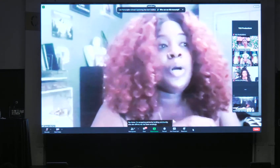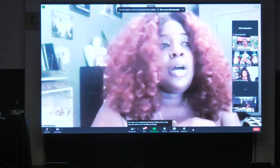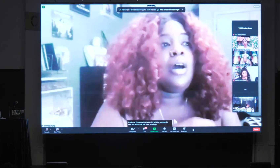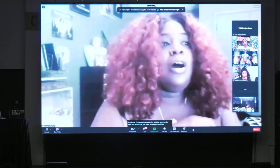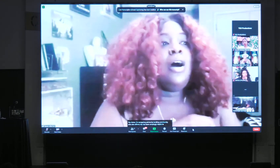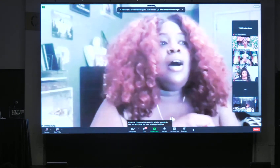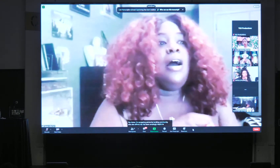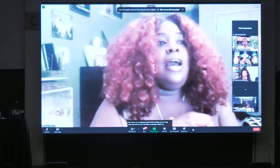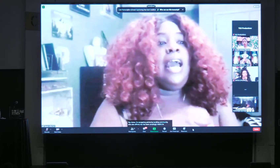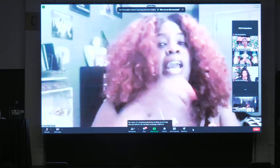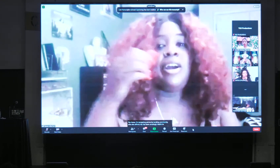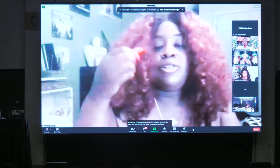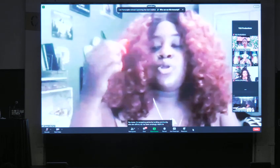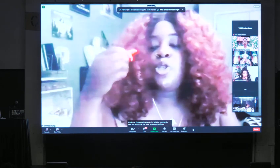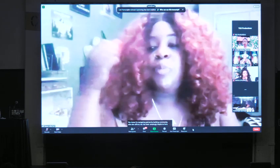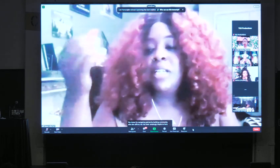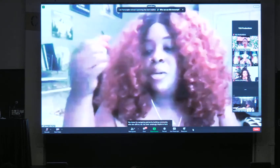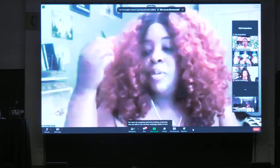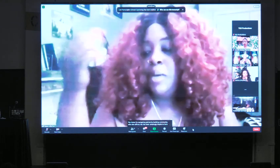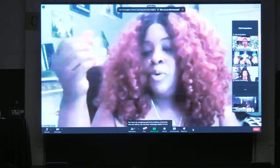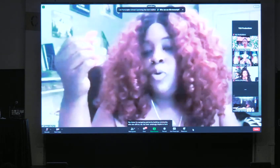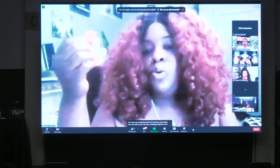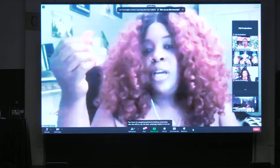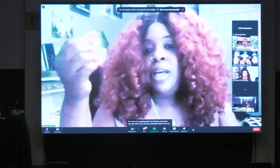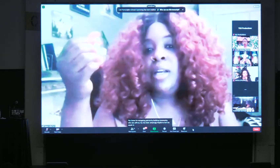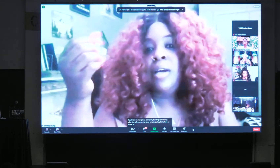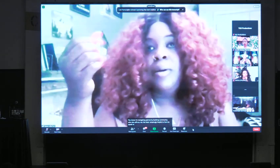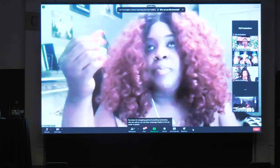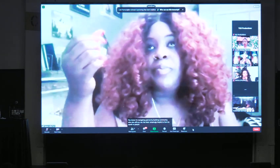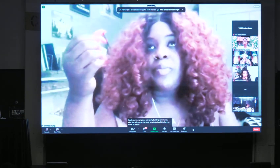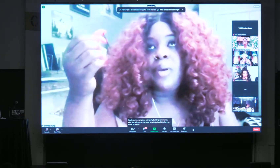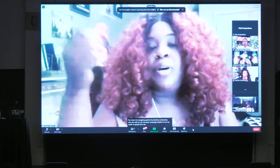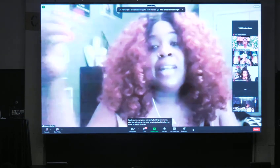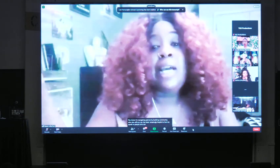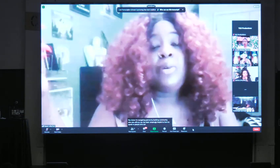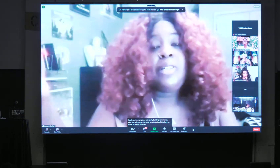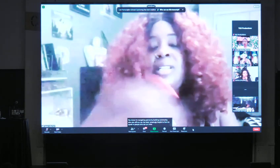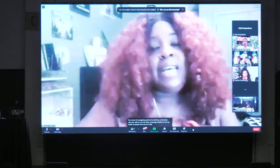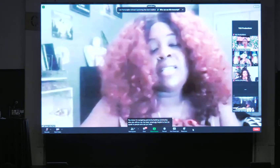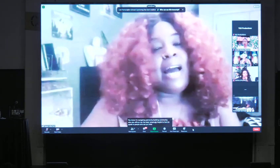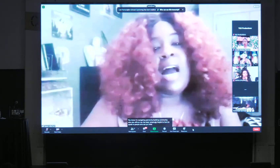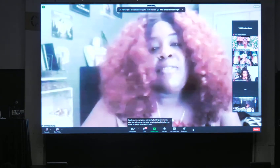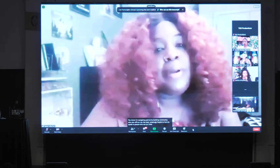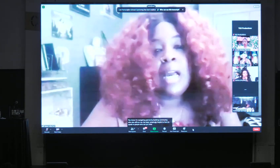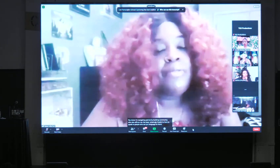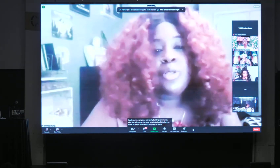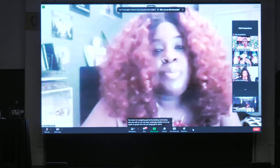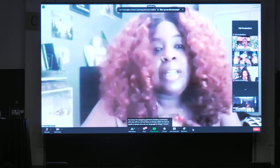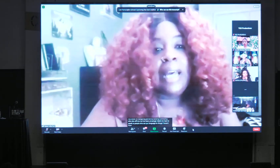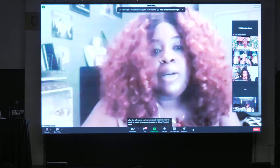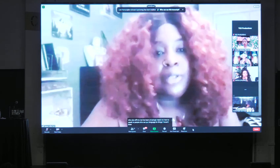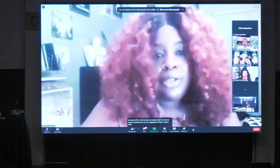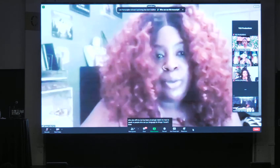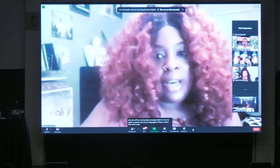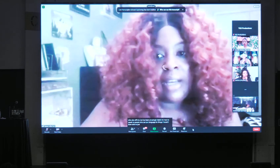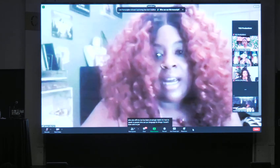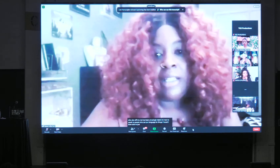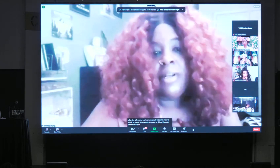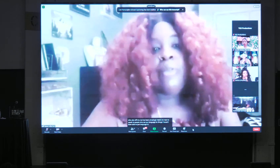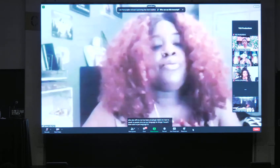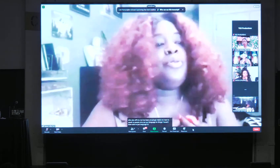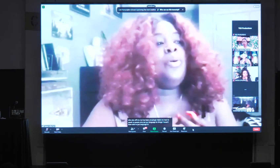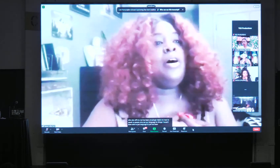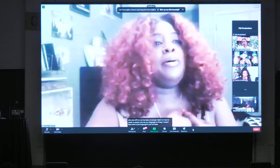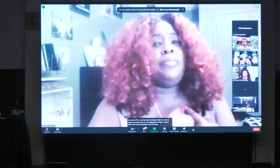to hear, to speak to people who can put language to things I haven't been able to put language to yet has